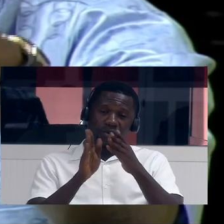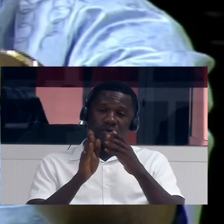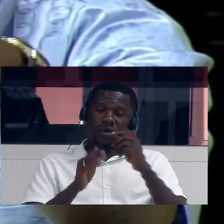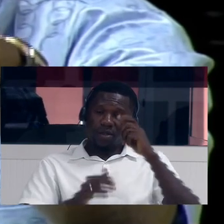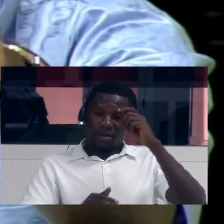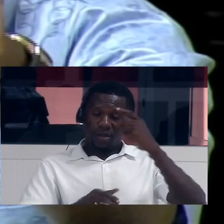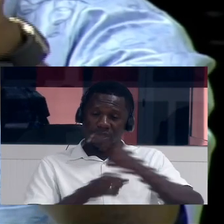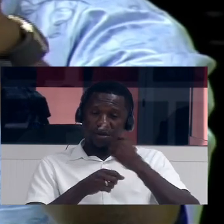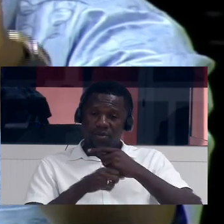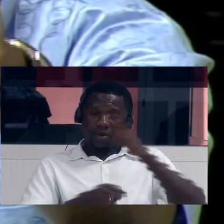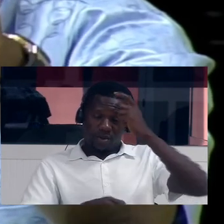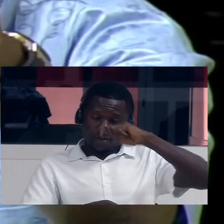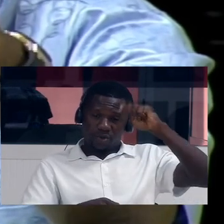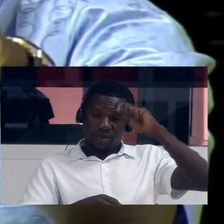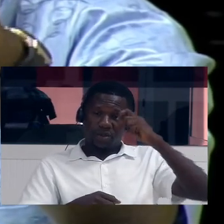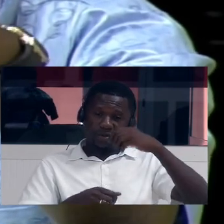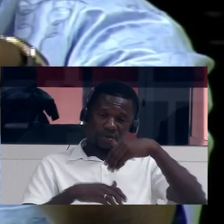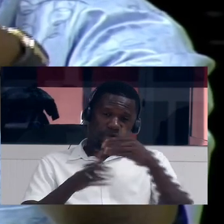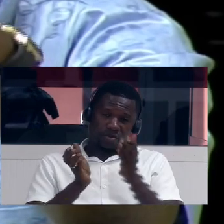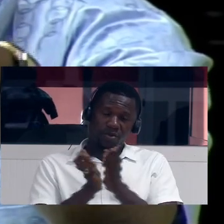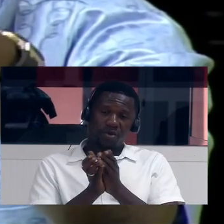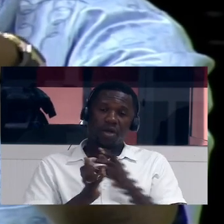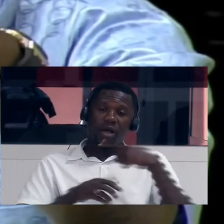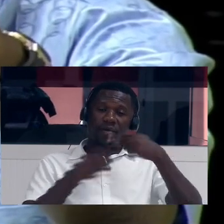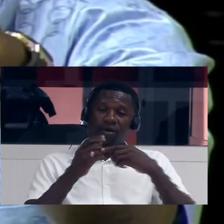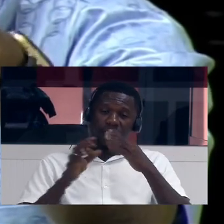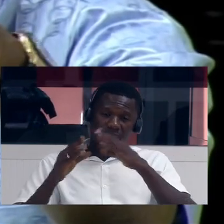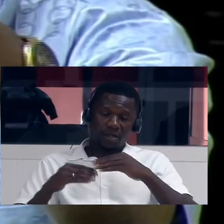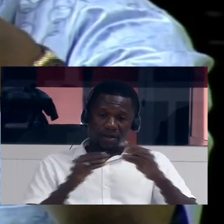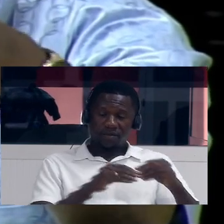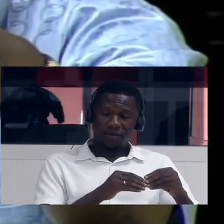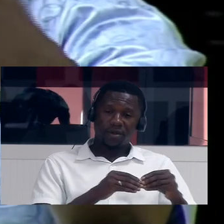Force, after an operation, you have to do